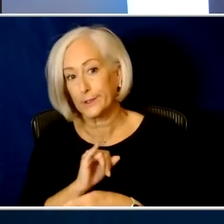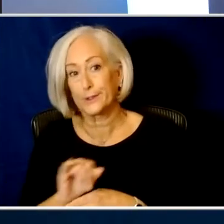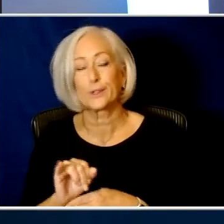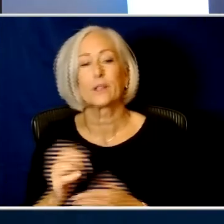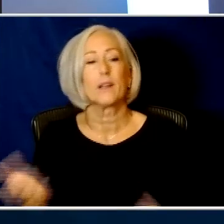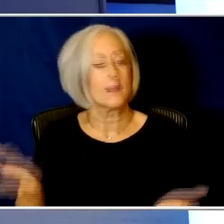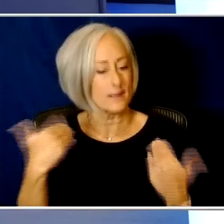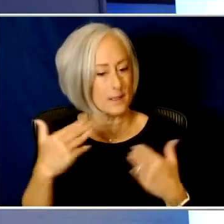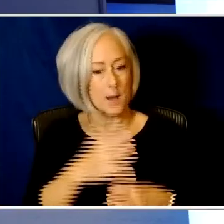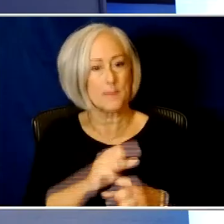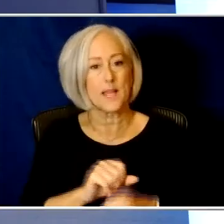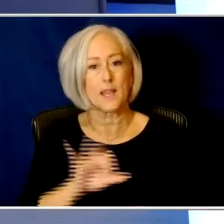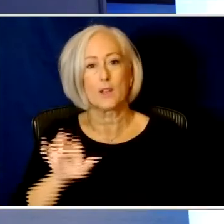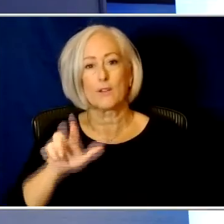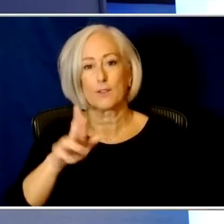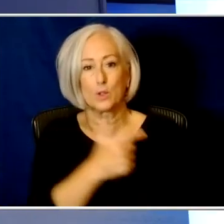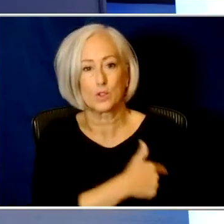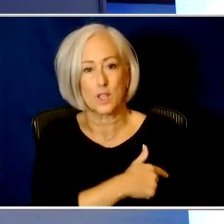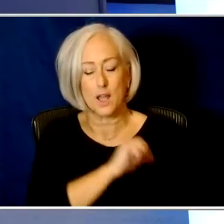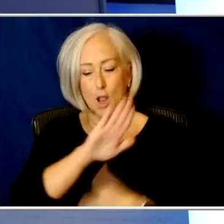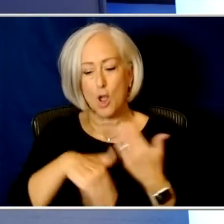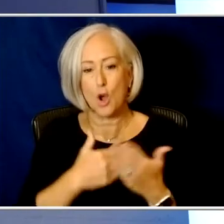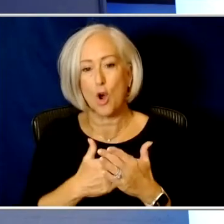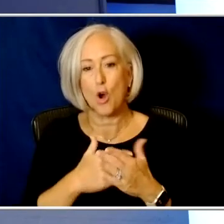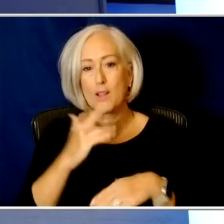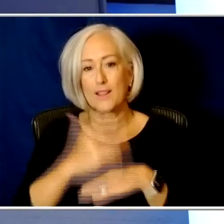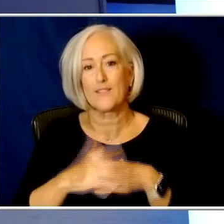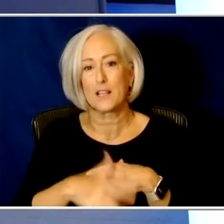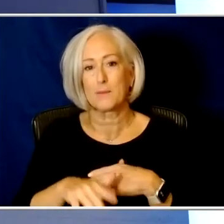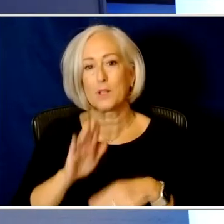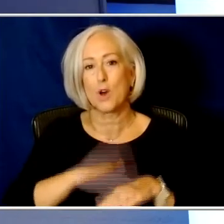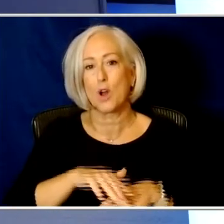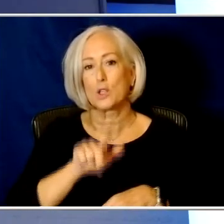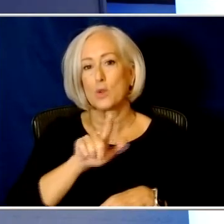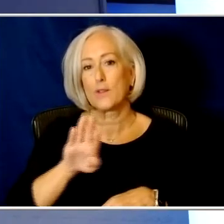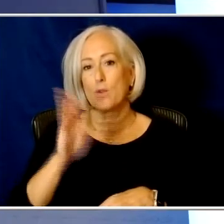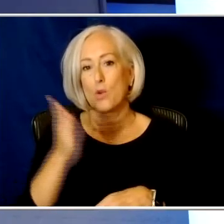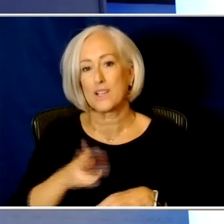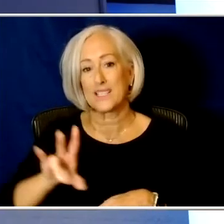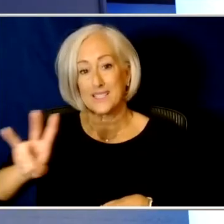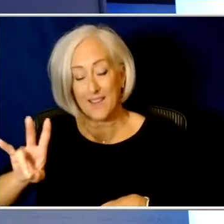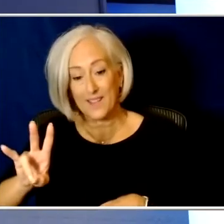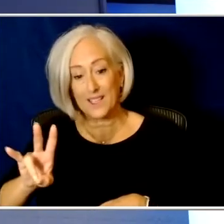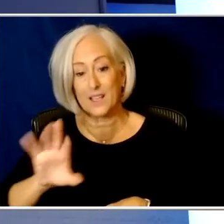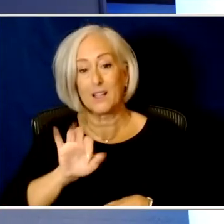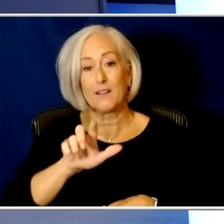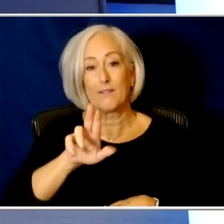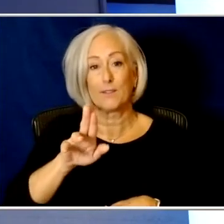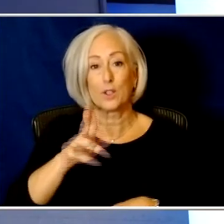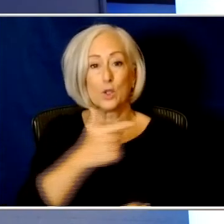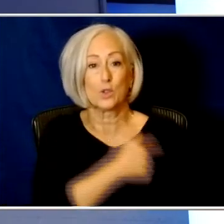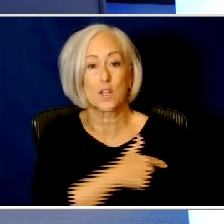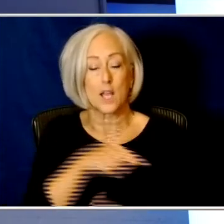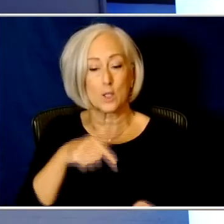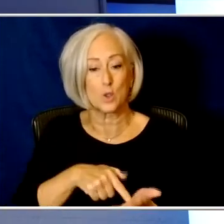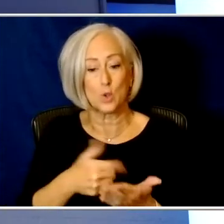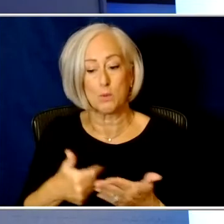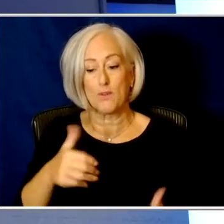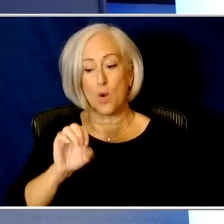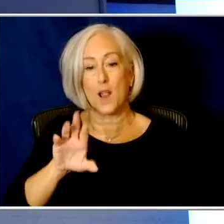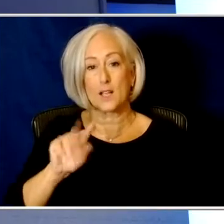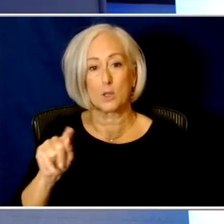back Vanessa McMillan in for just a minute. Vanessa, I haven't fallen out of the chair. A, am I still a fall risk? I think you're